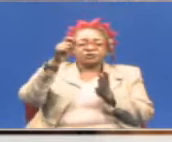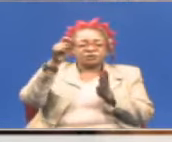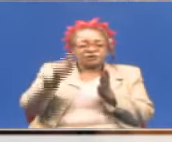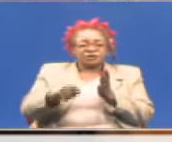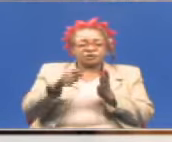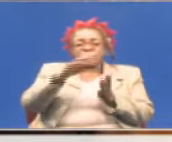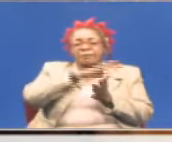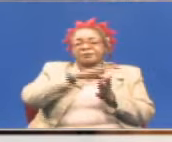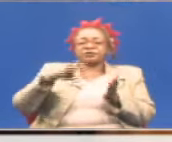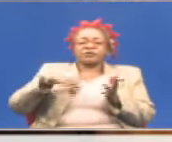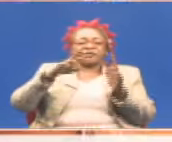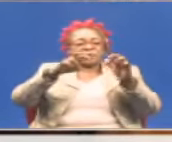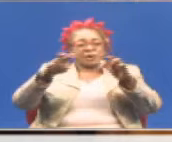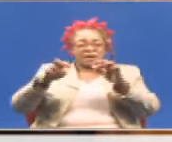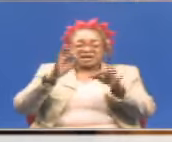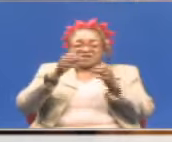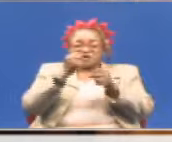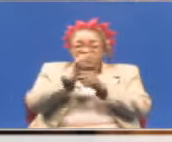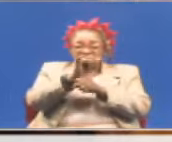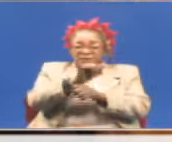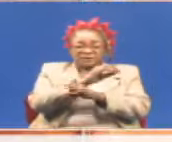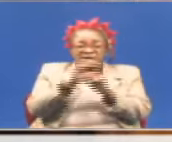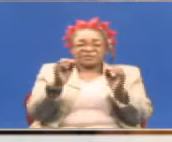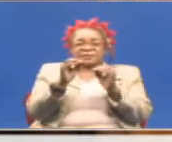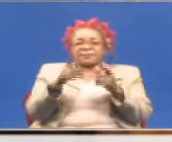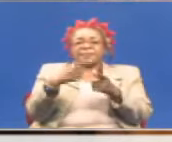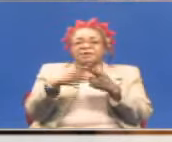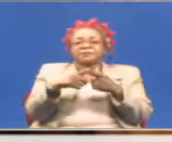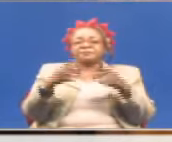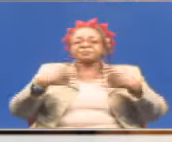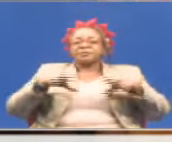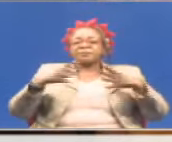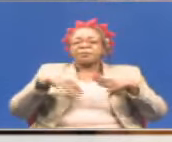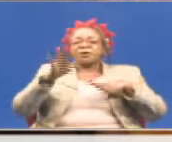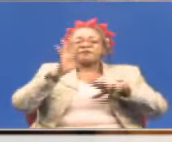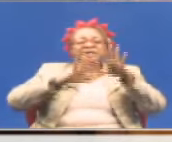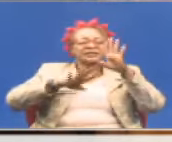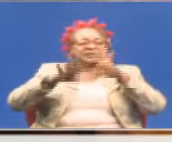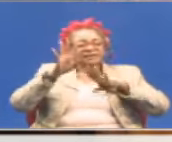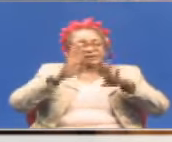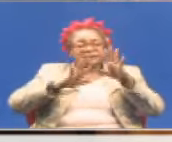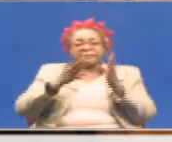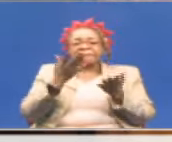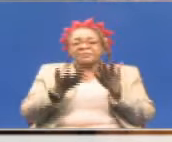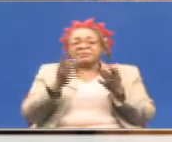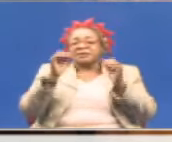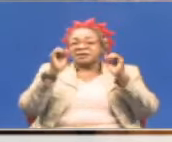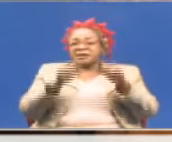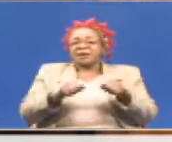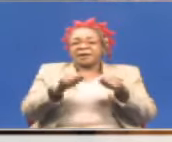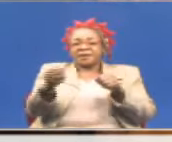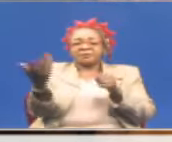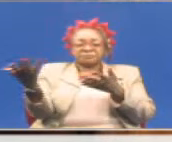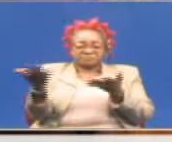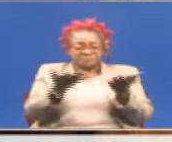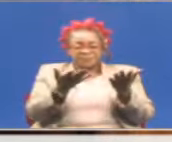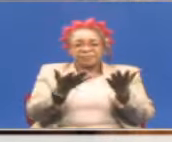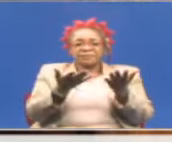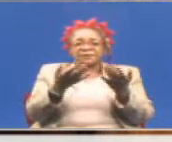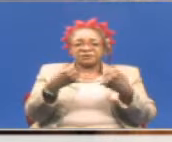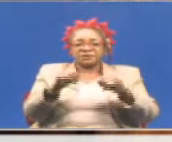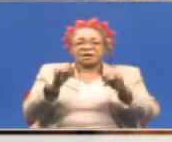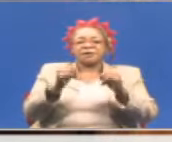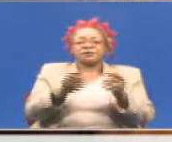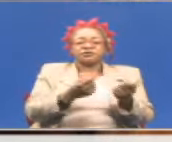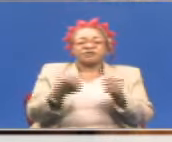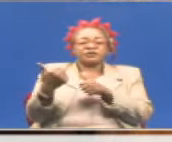of inquiry, because if we don't do that, people are going to frustrate this. Maybe they might come to the floor of the House and probably attempt to vote out